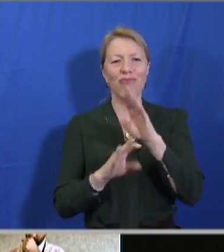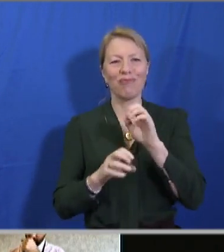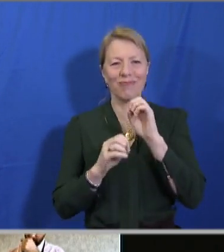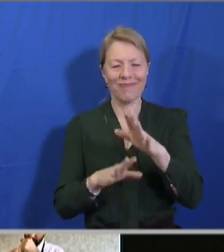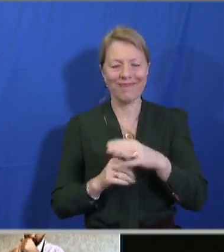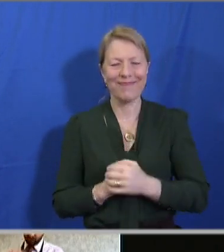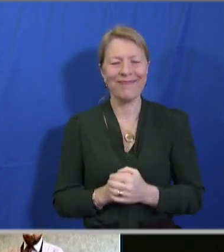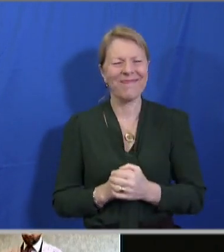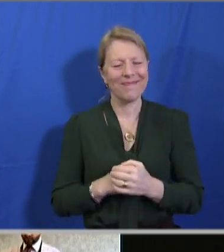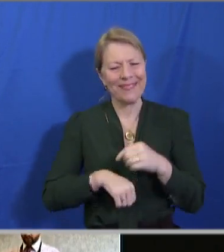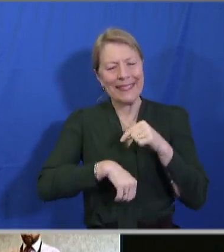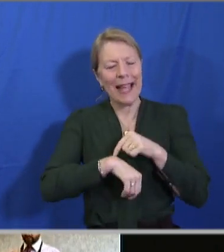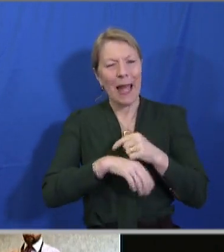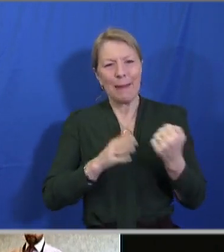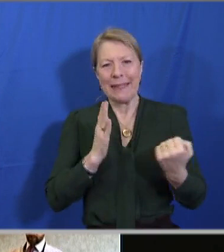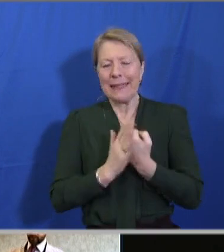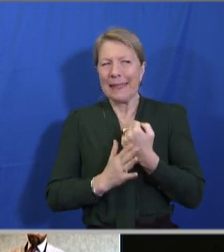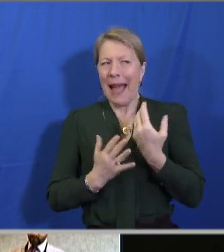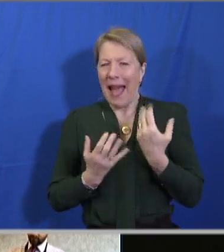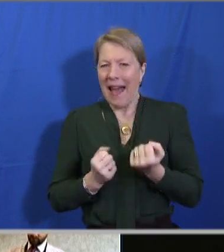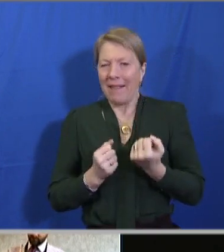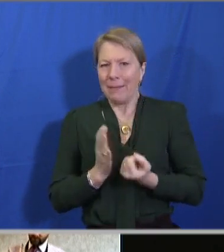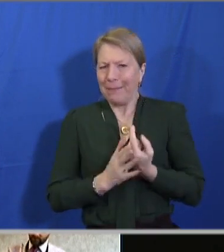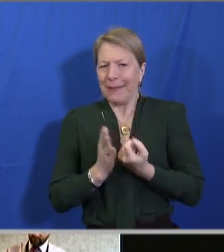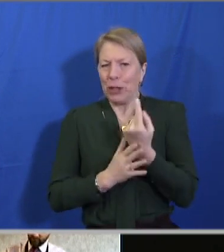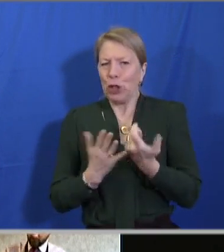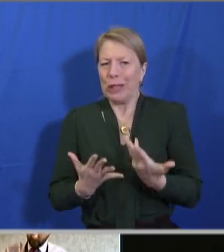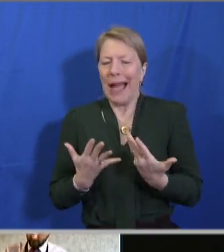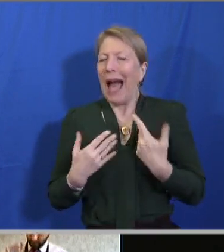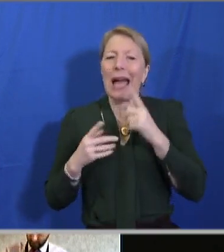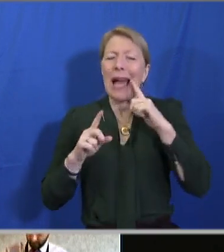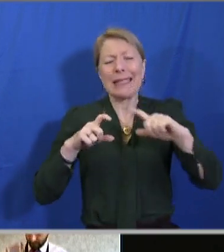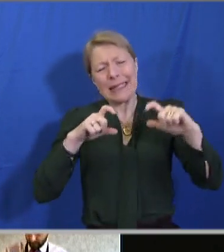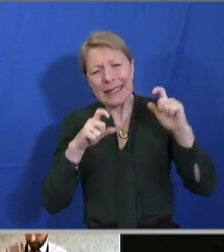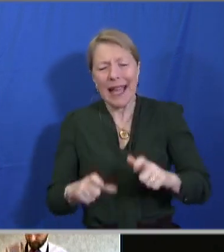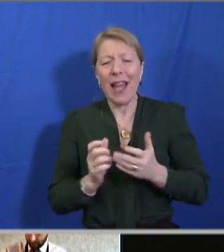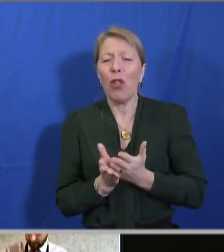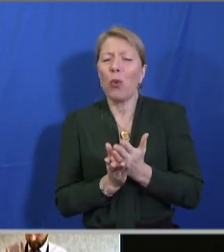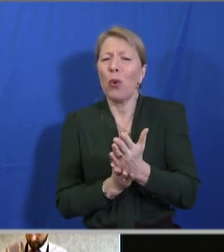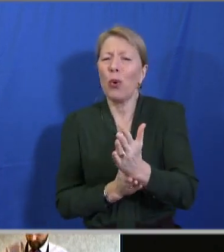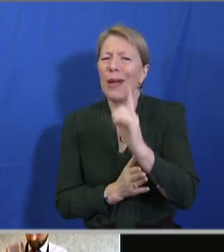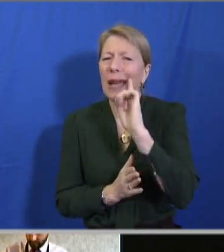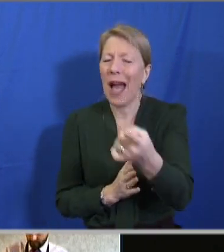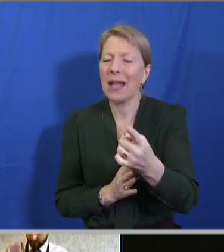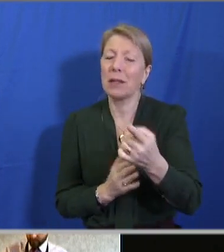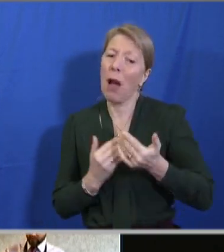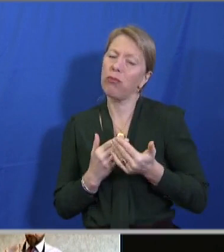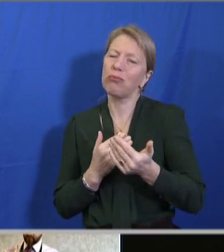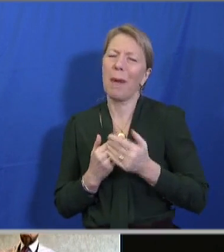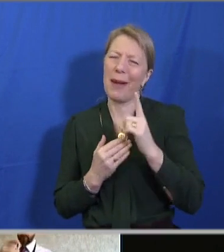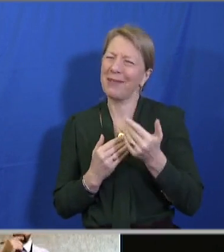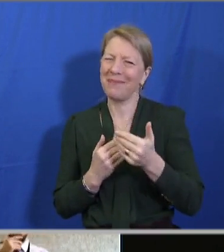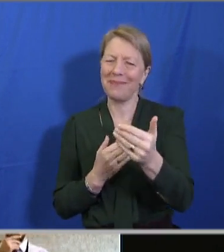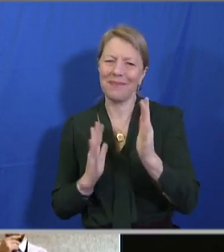unable to be with you in person or to stay for the full session. But I've made a wide range of my officials available today who will be able